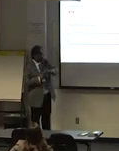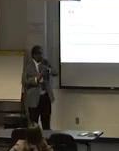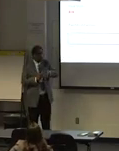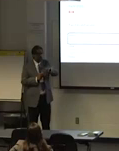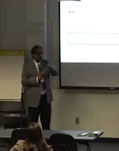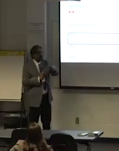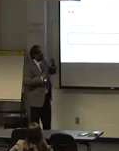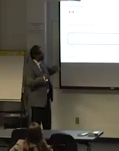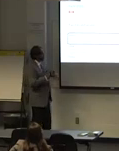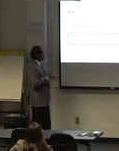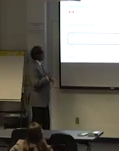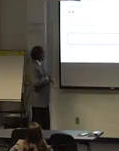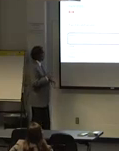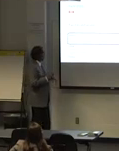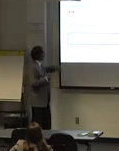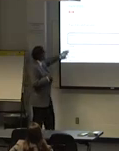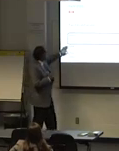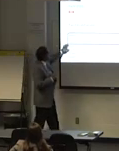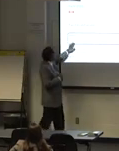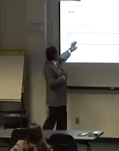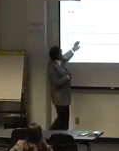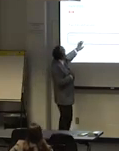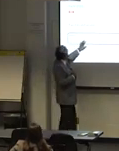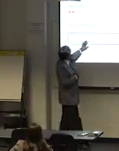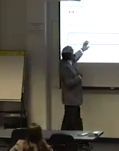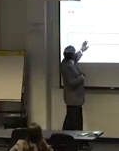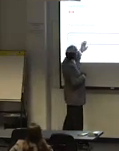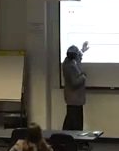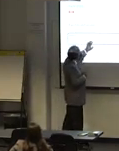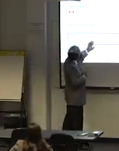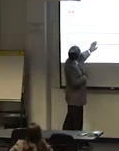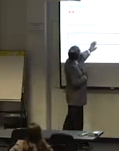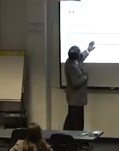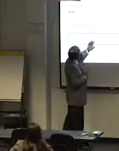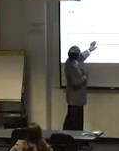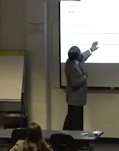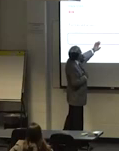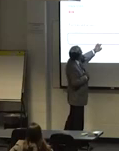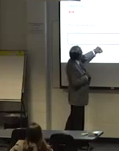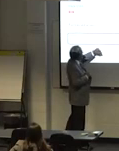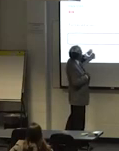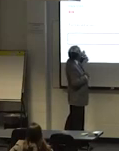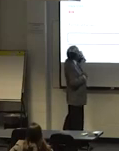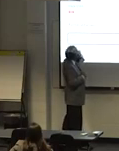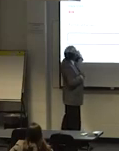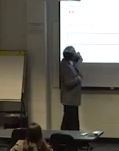of compared what we saw when we got there. So you'll notice it says offers full access to Beausoleil Island,